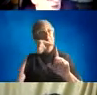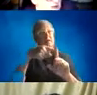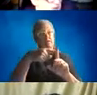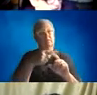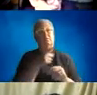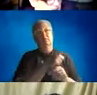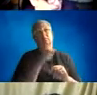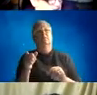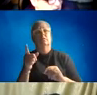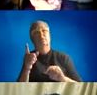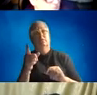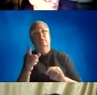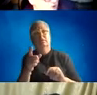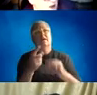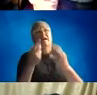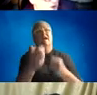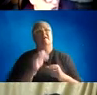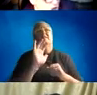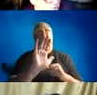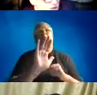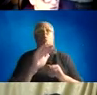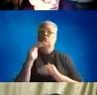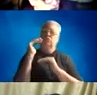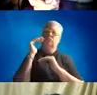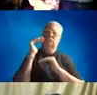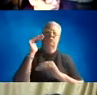required daily intake for a healthy life.